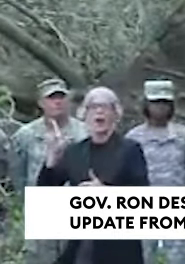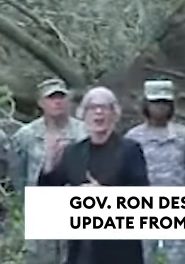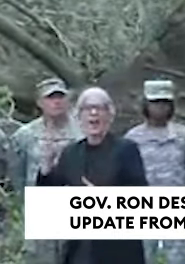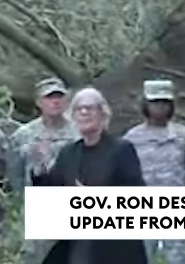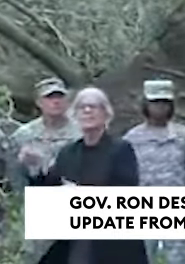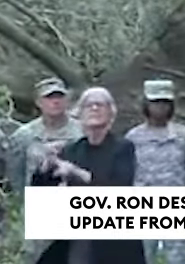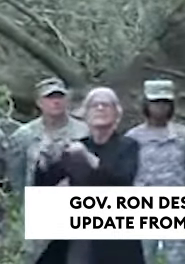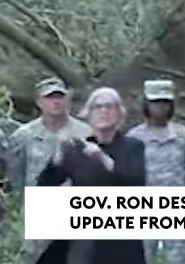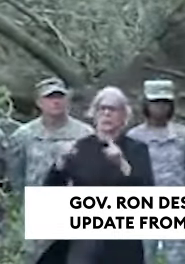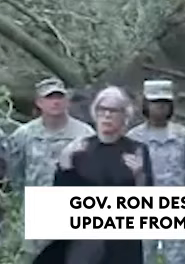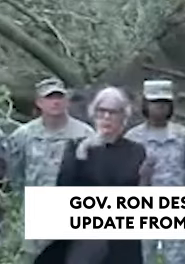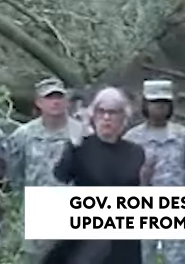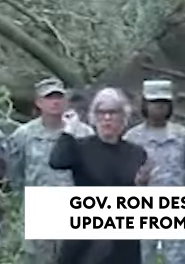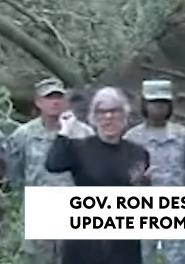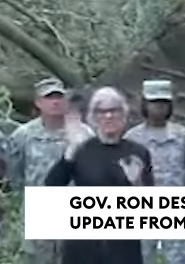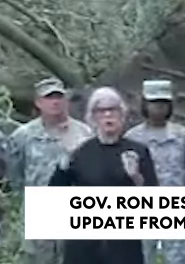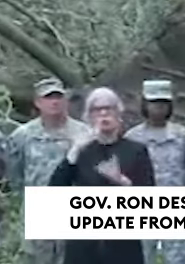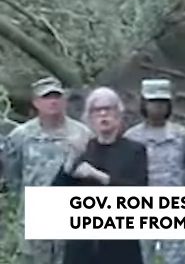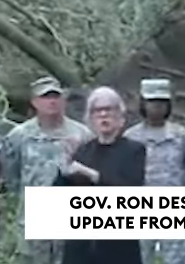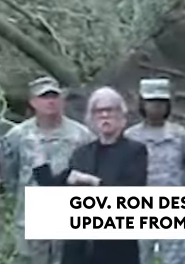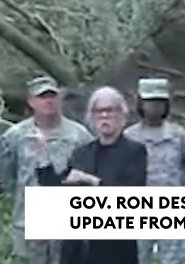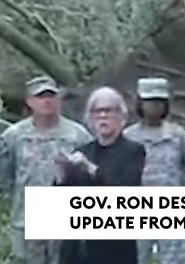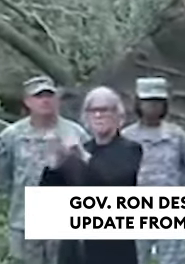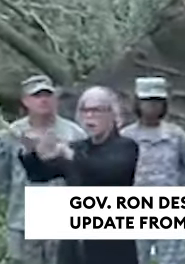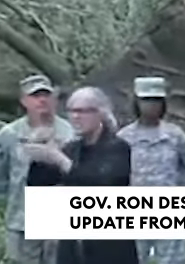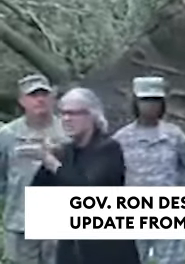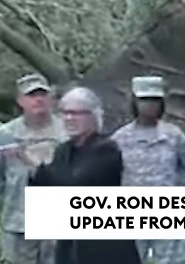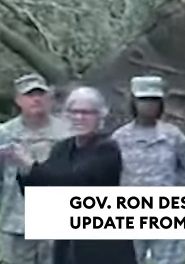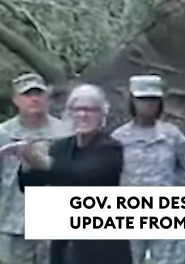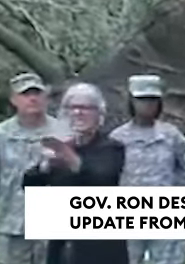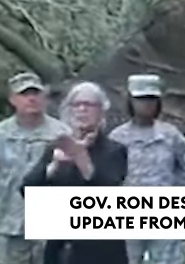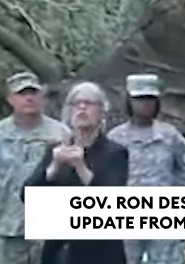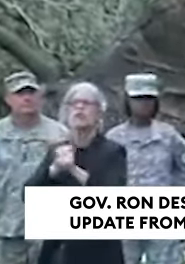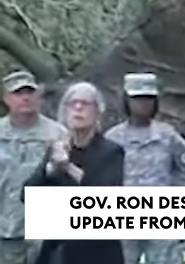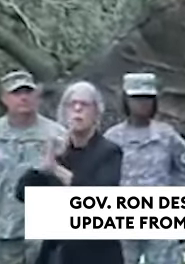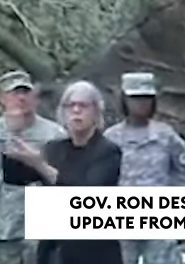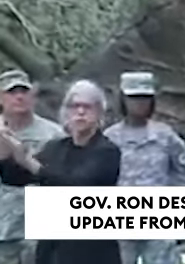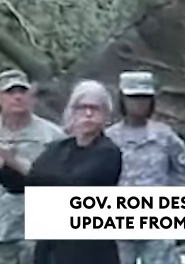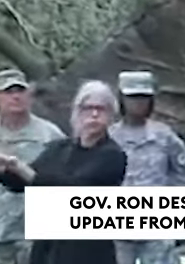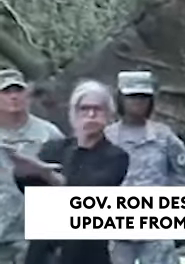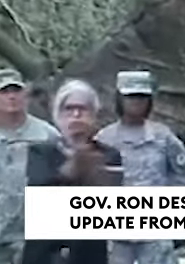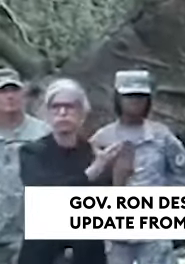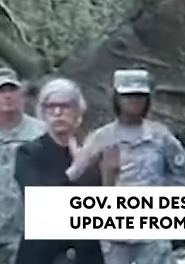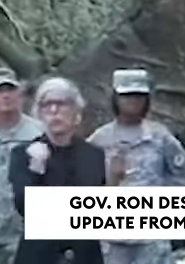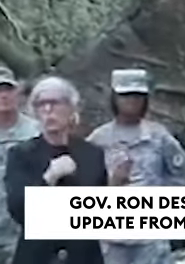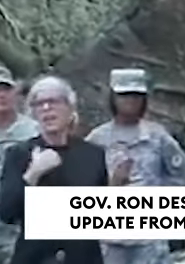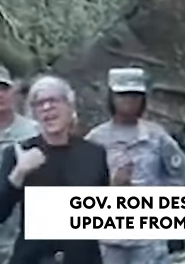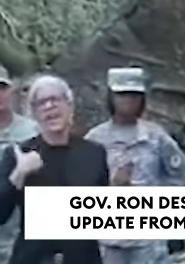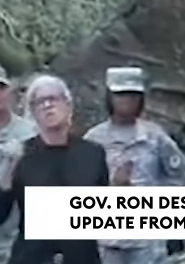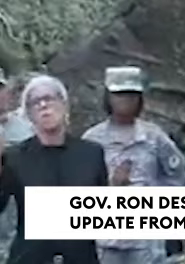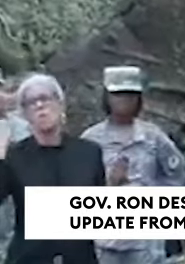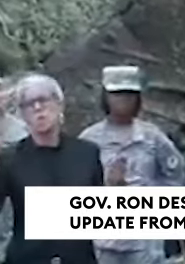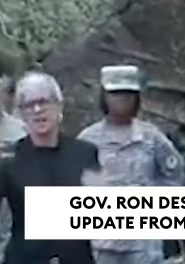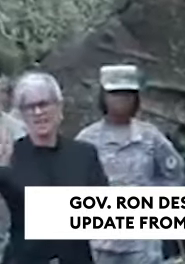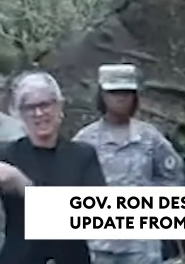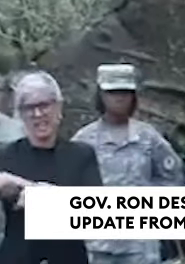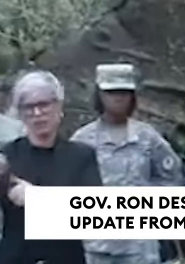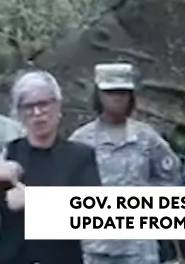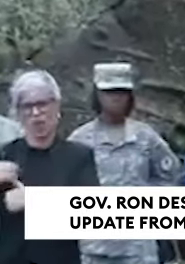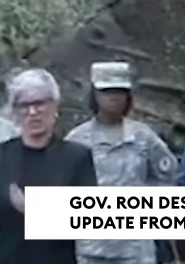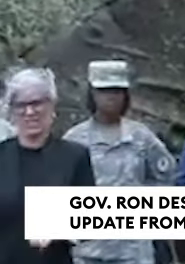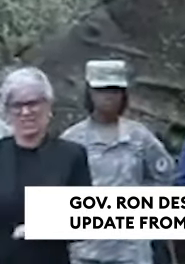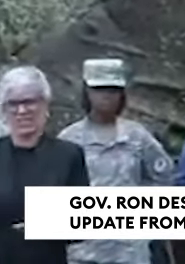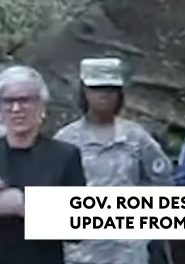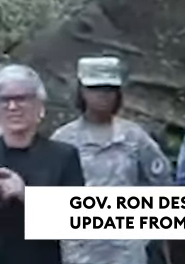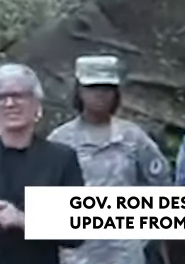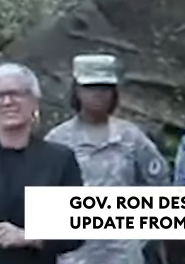they've done a good job. And of course, we have many hundreds of National Guard just right here in Taylor County. This is kind of the ground